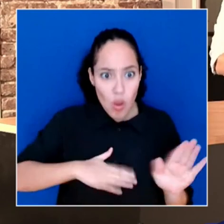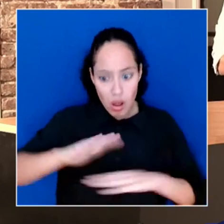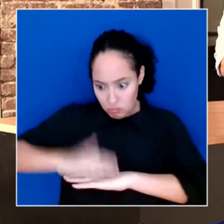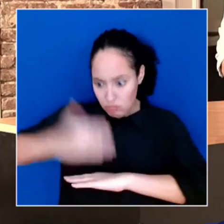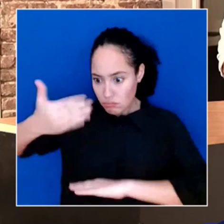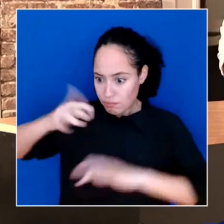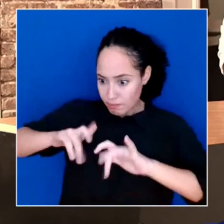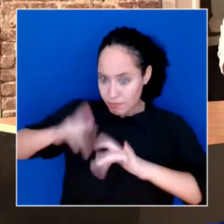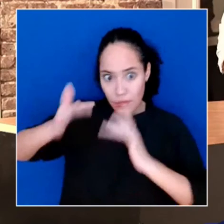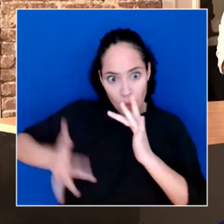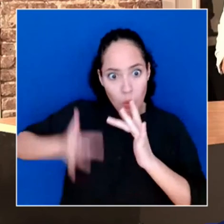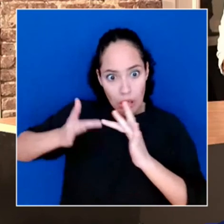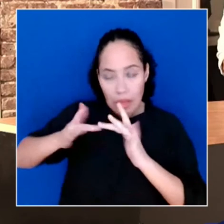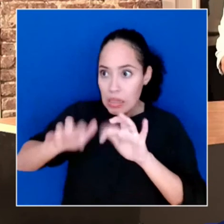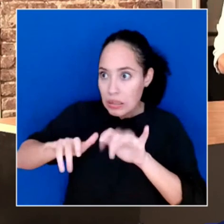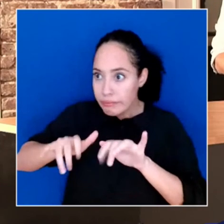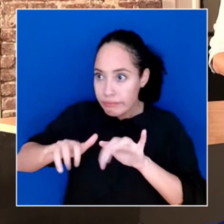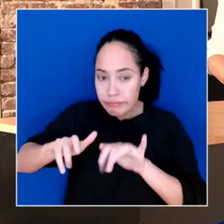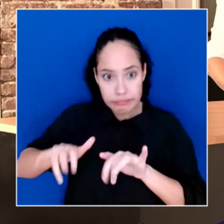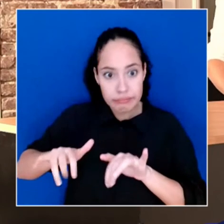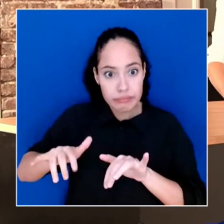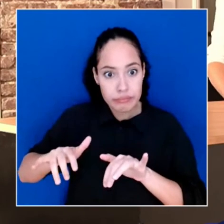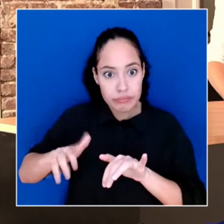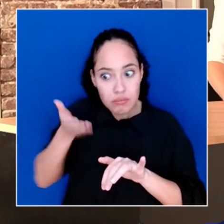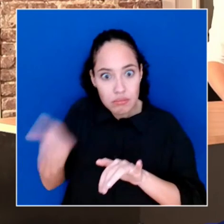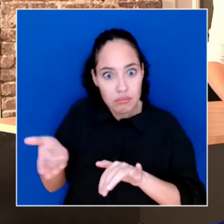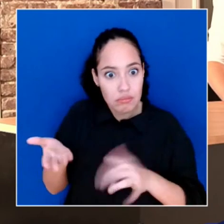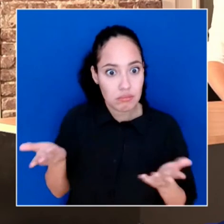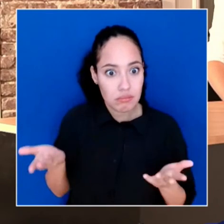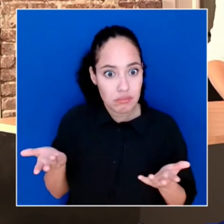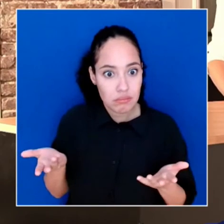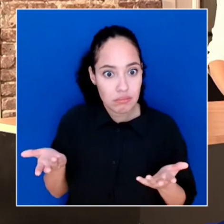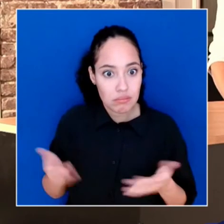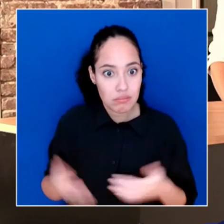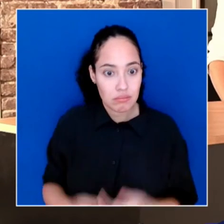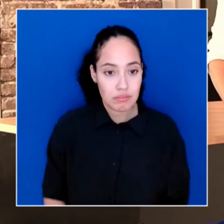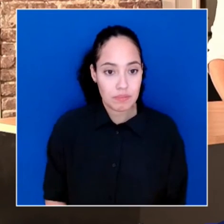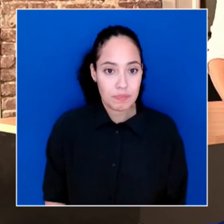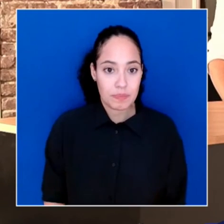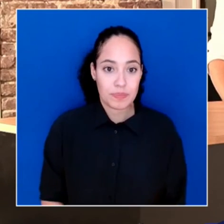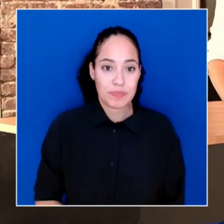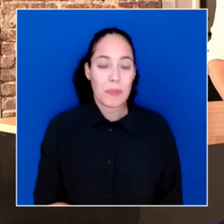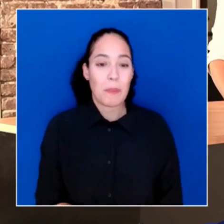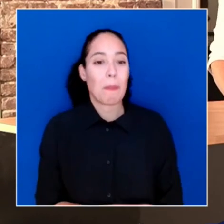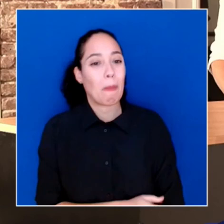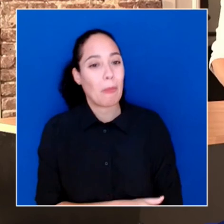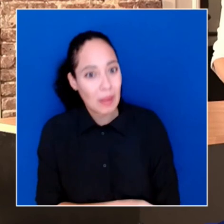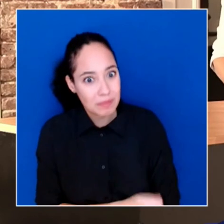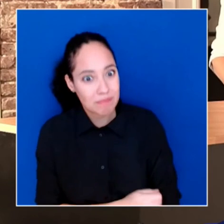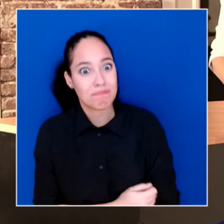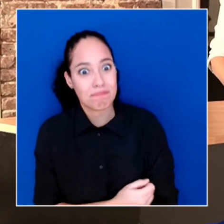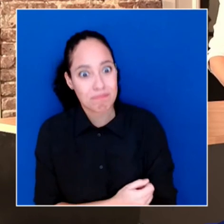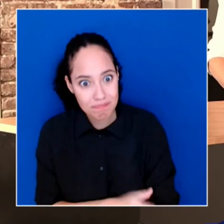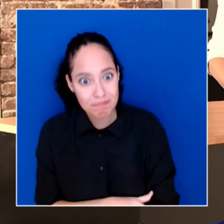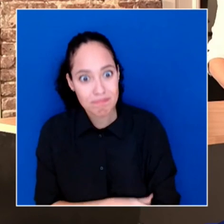So yeah, Absolutely. Exactly. Totally go with that one.